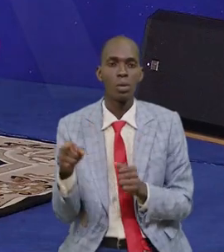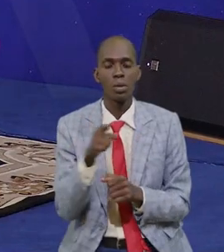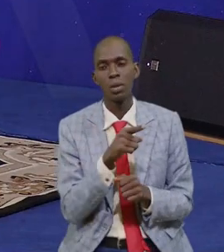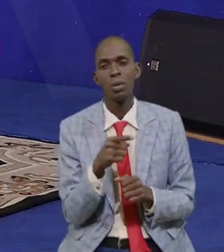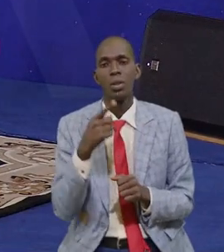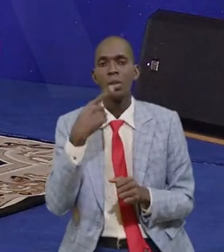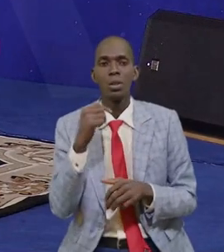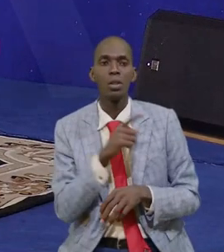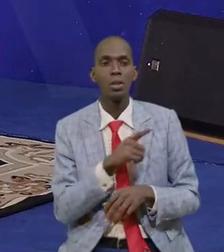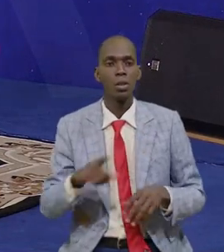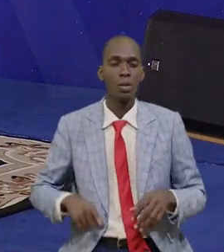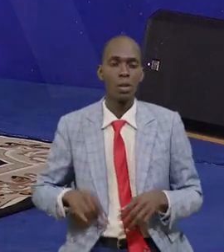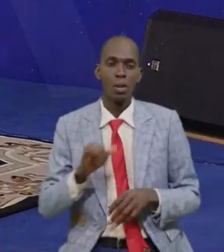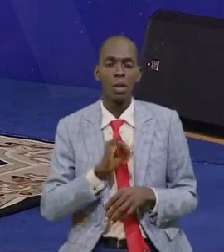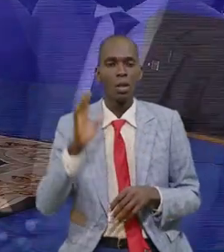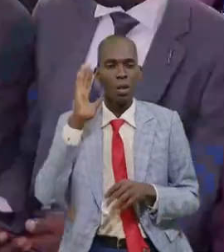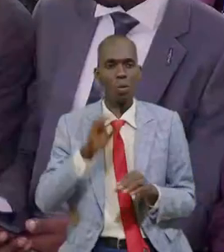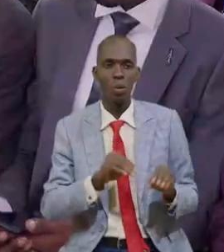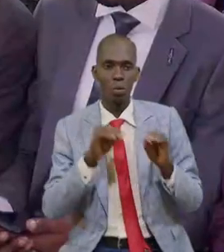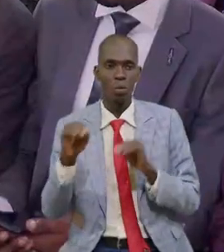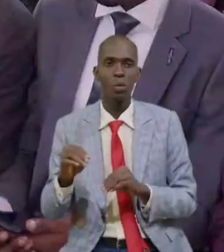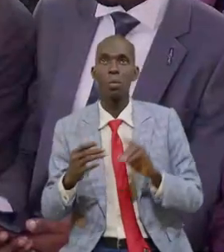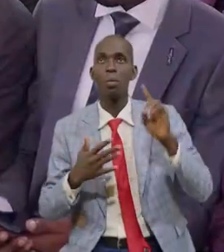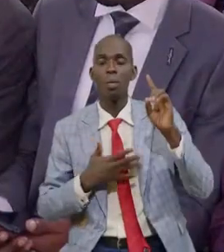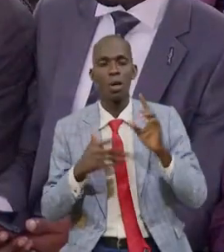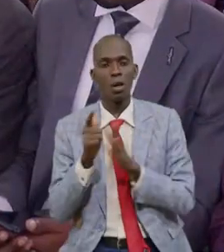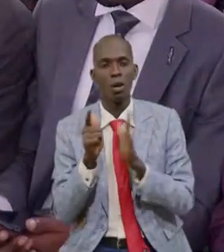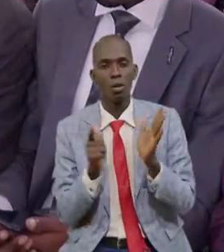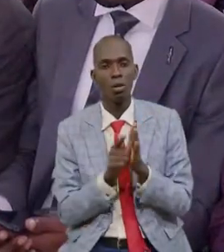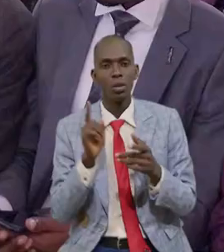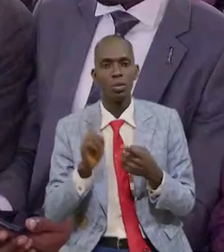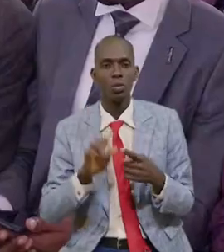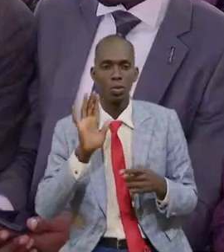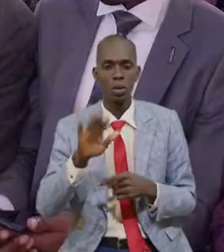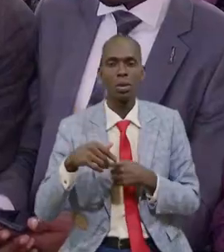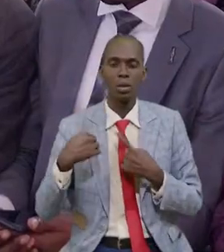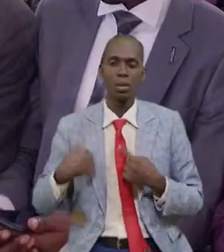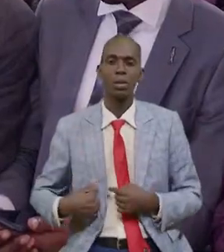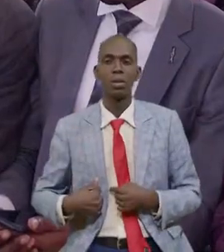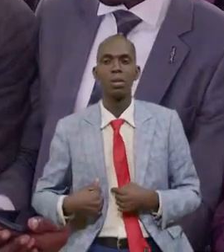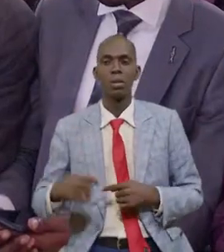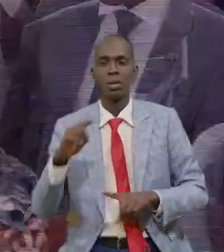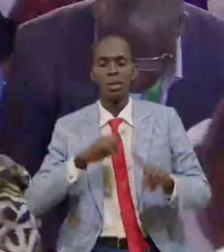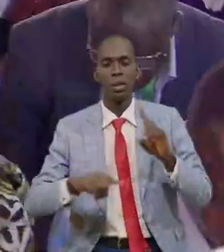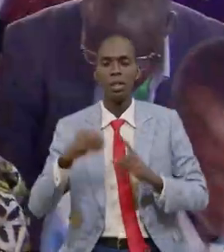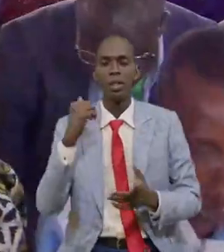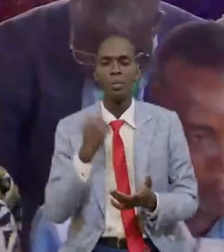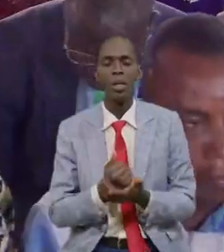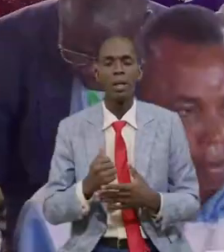Lord. I will put my laws into their hearts. Give me a good amen. Amen.